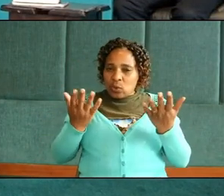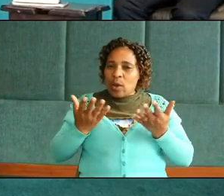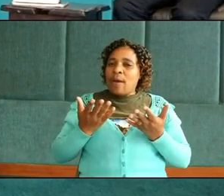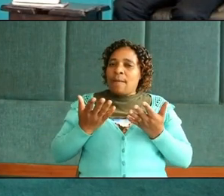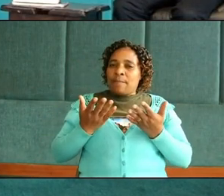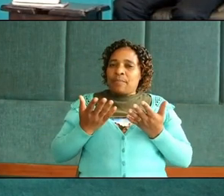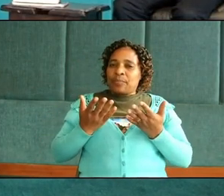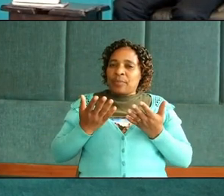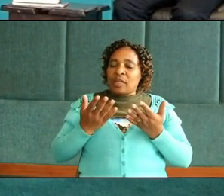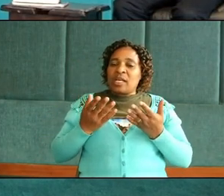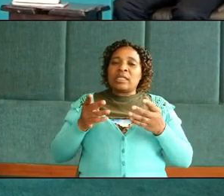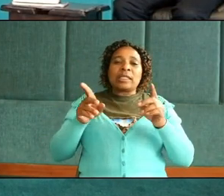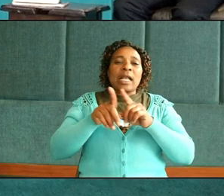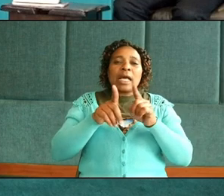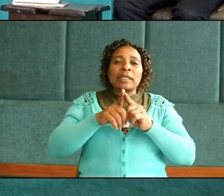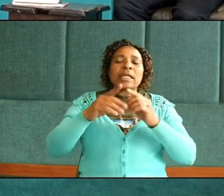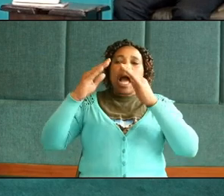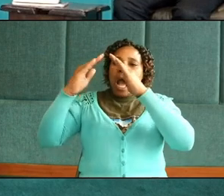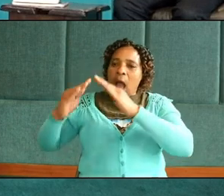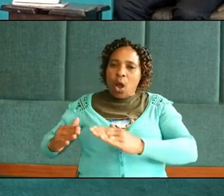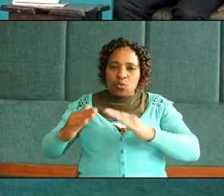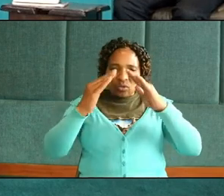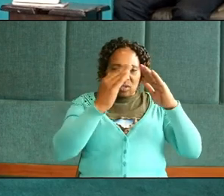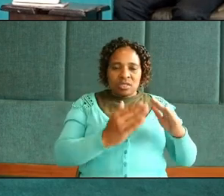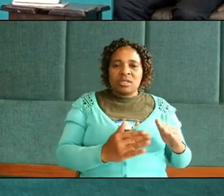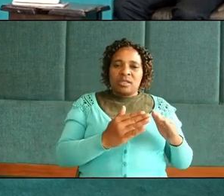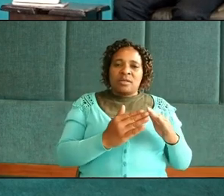know, a housing